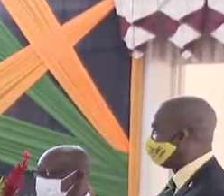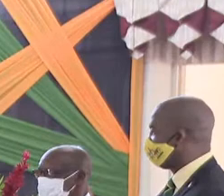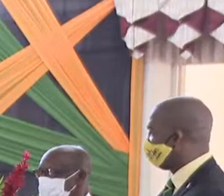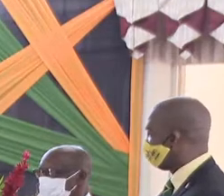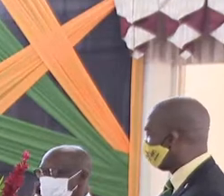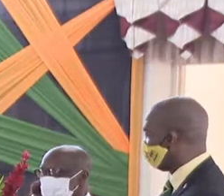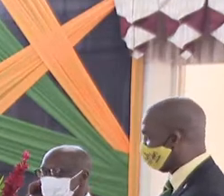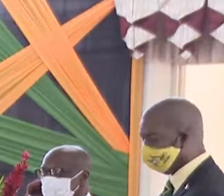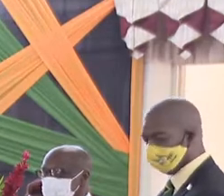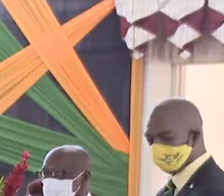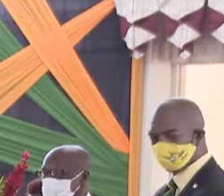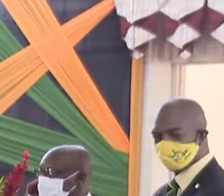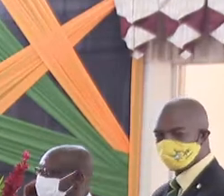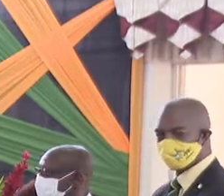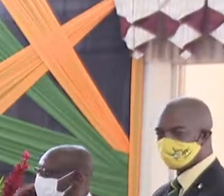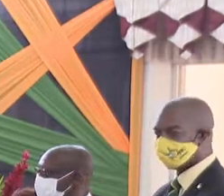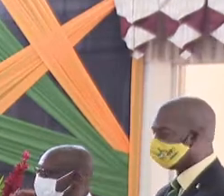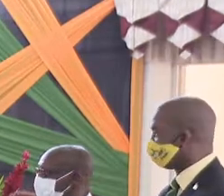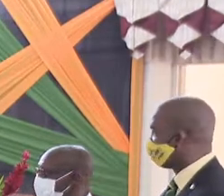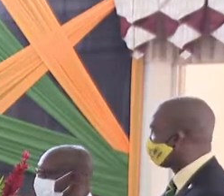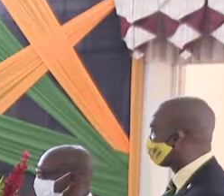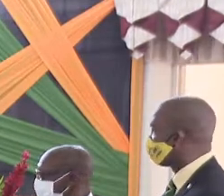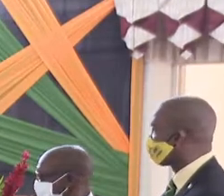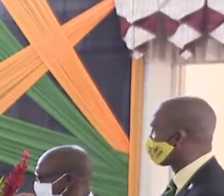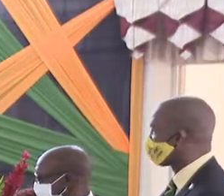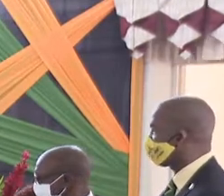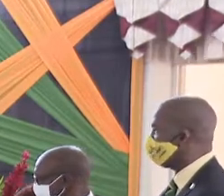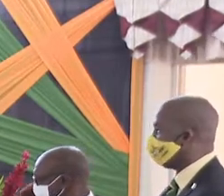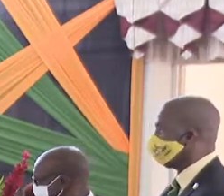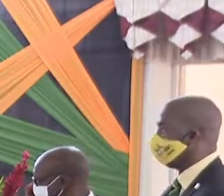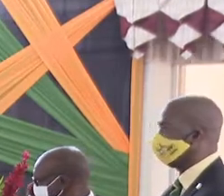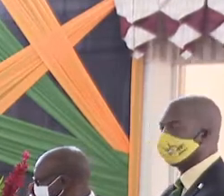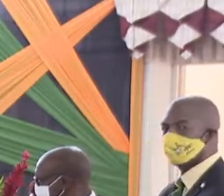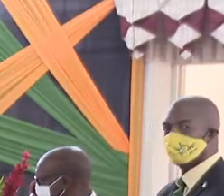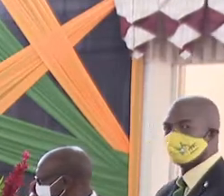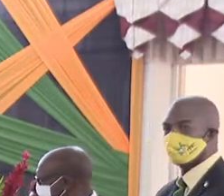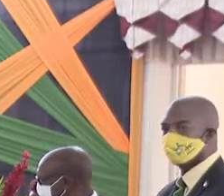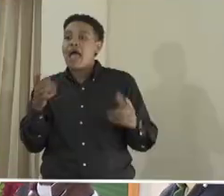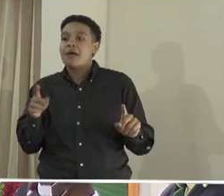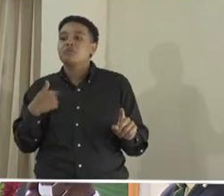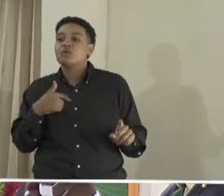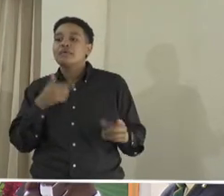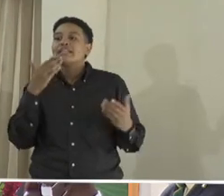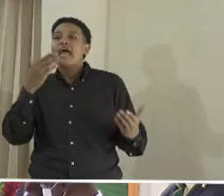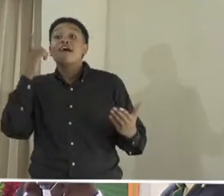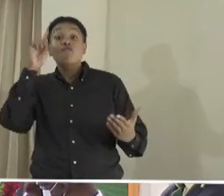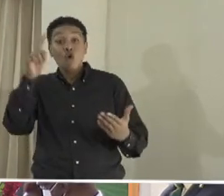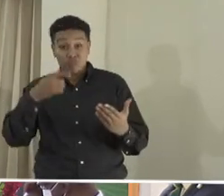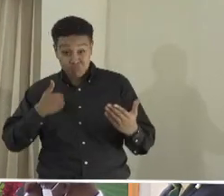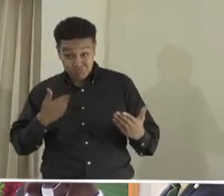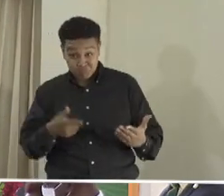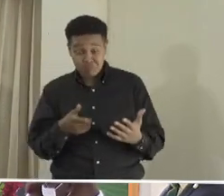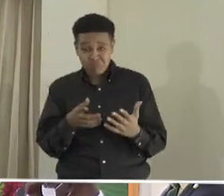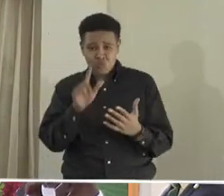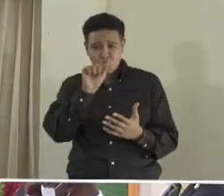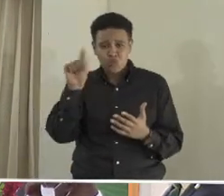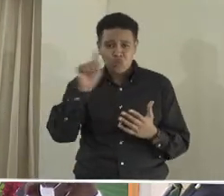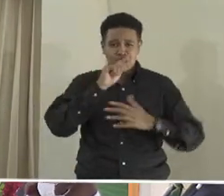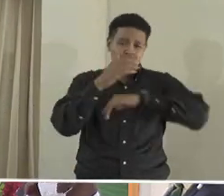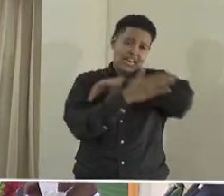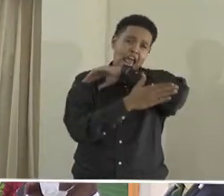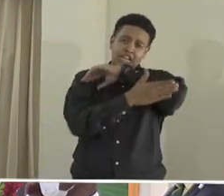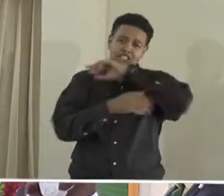To the pastor and members of Church of God in Jamaica, Portmore, we thank you for hosting the 2020